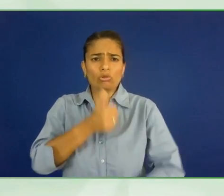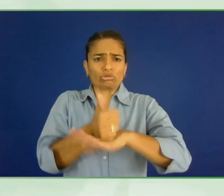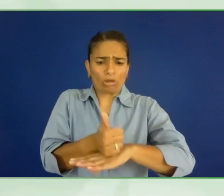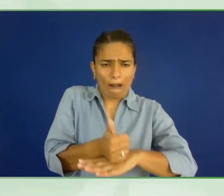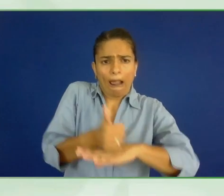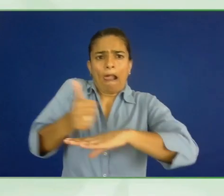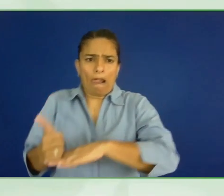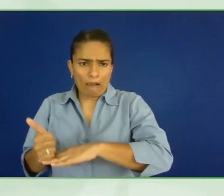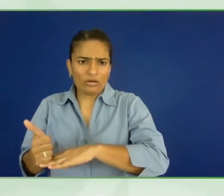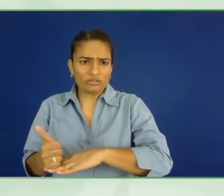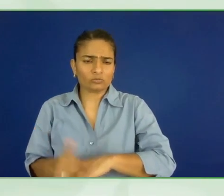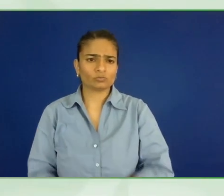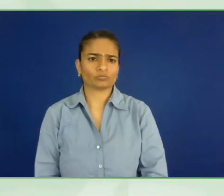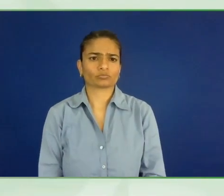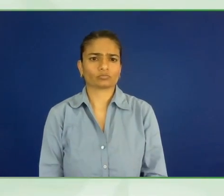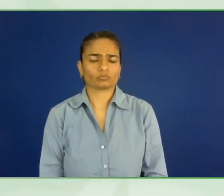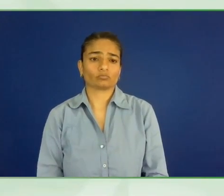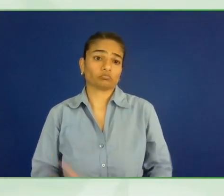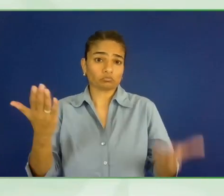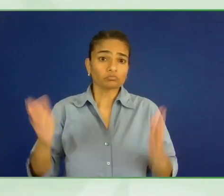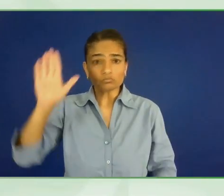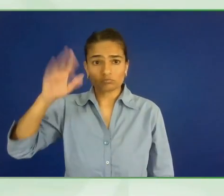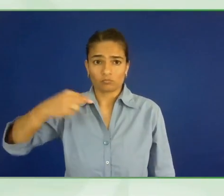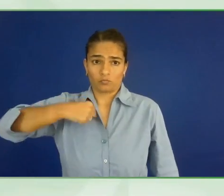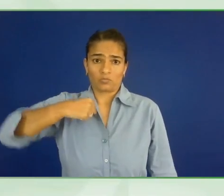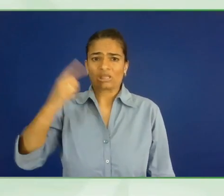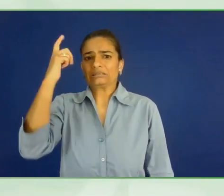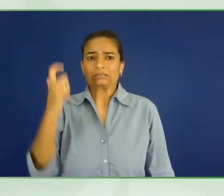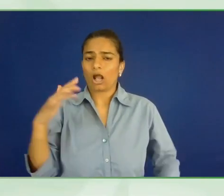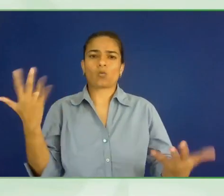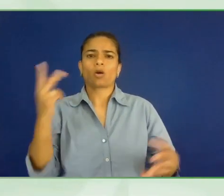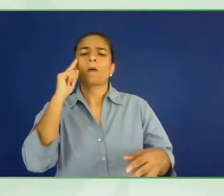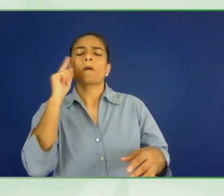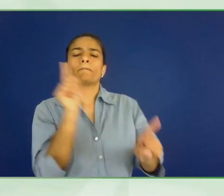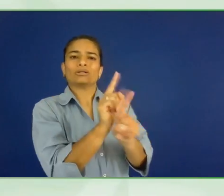Maybe I'll start with the mentoring side of it, and then we could maybe go into the employment side.